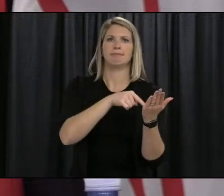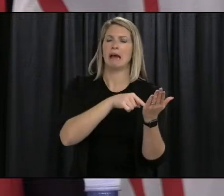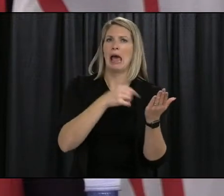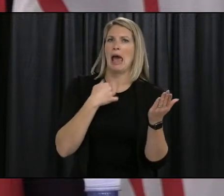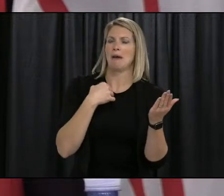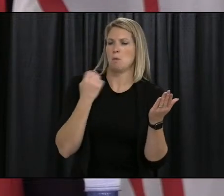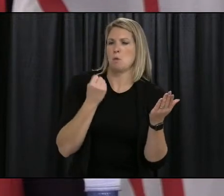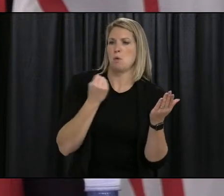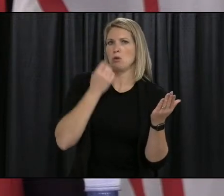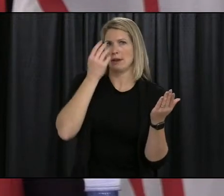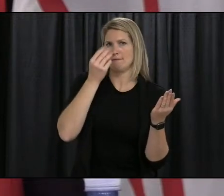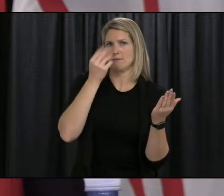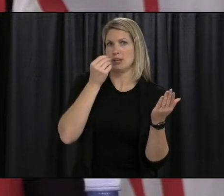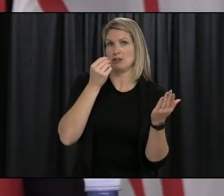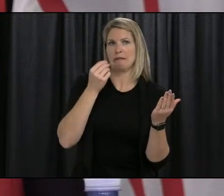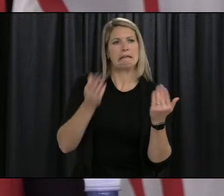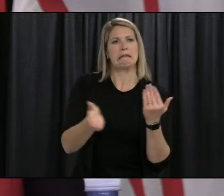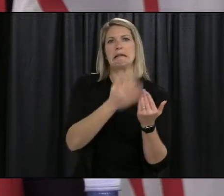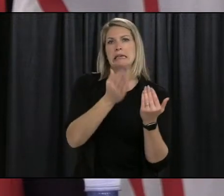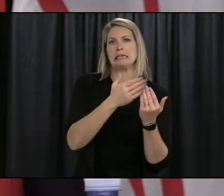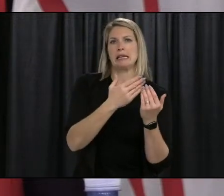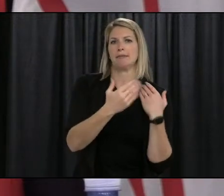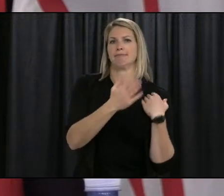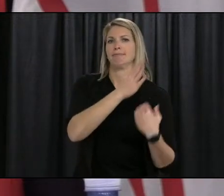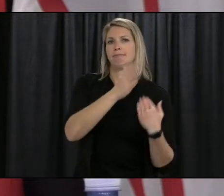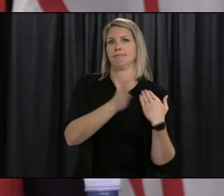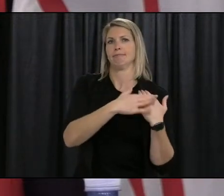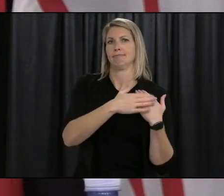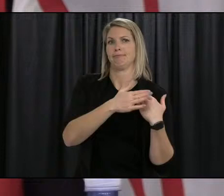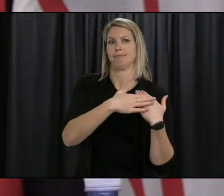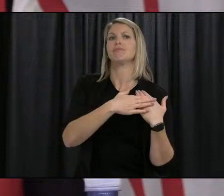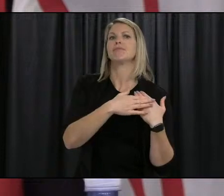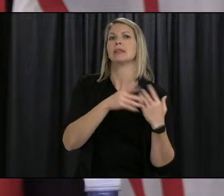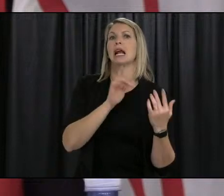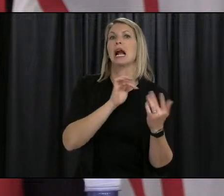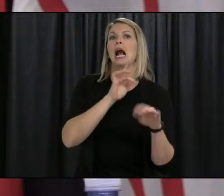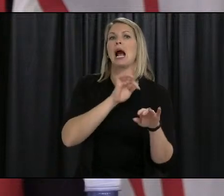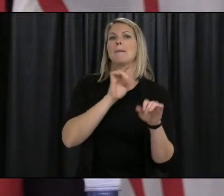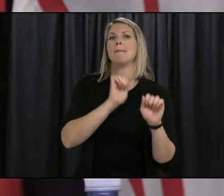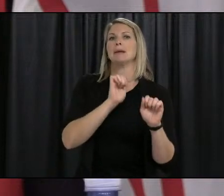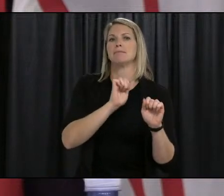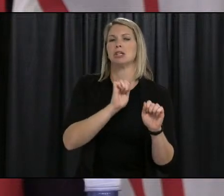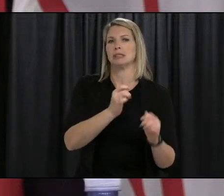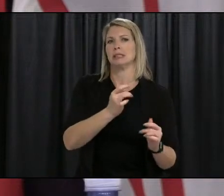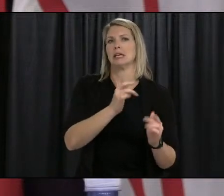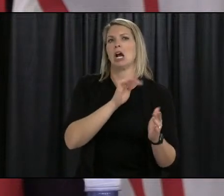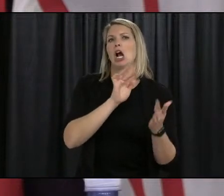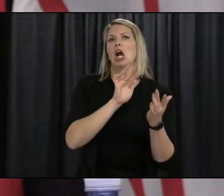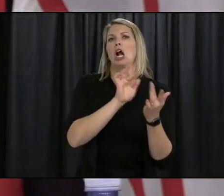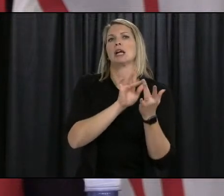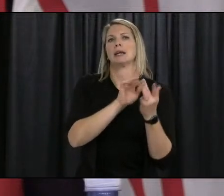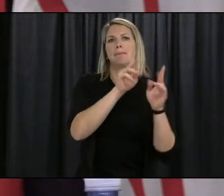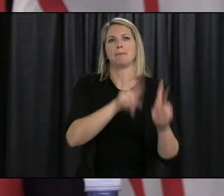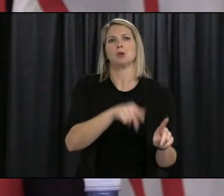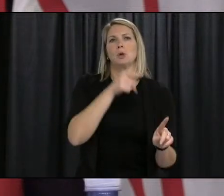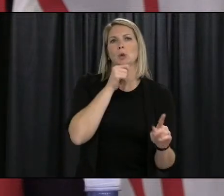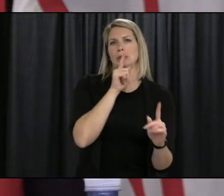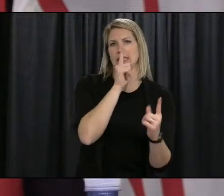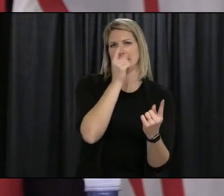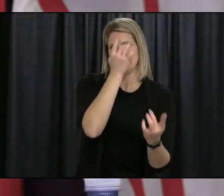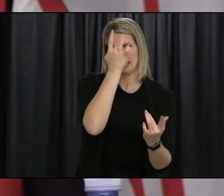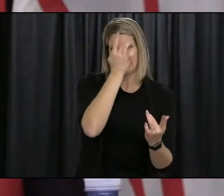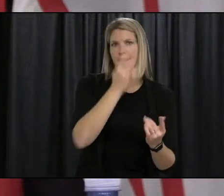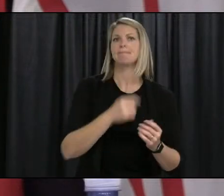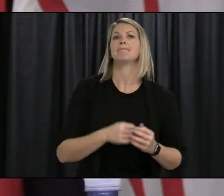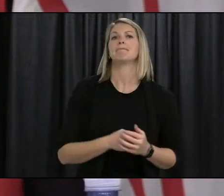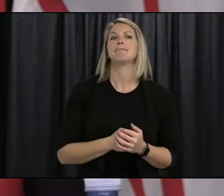exposed to an individual, you will know about this because of the options that are available to you through that app. Just